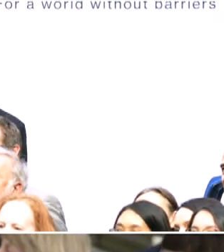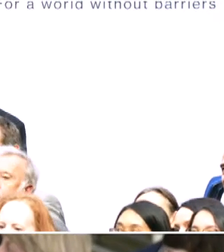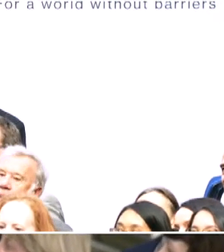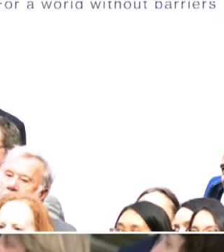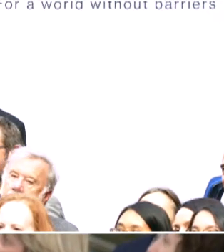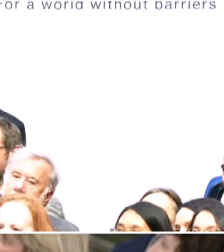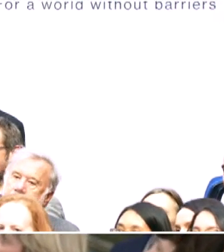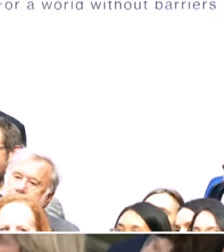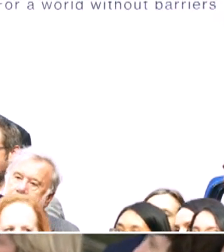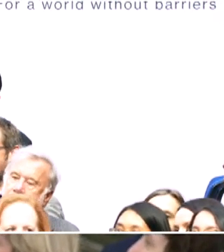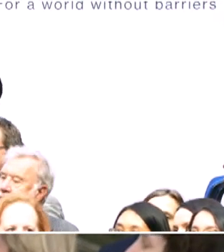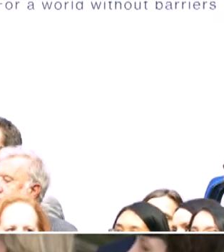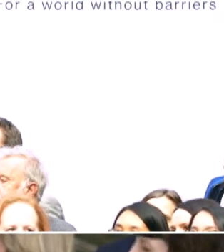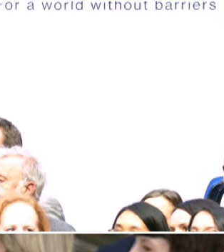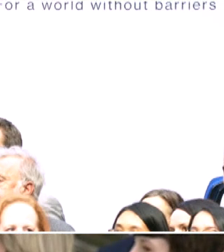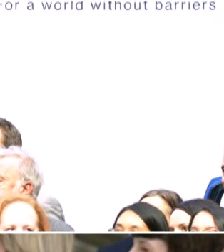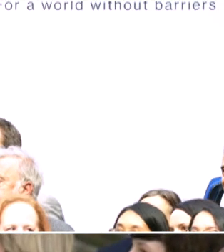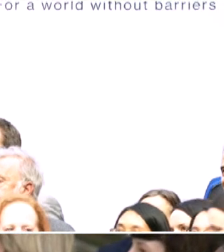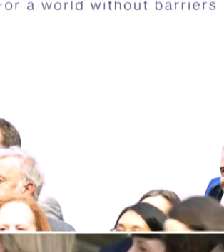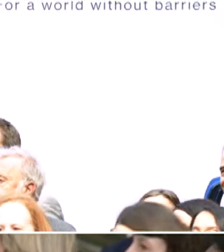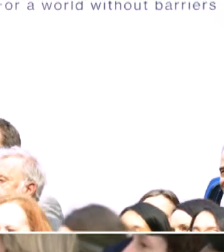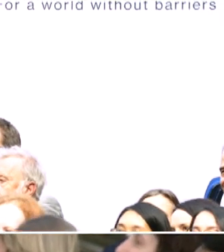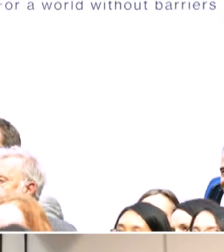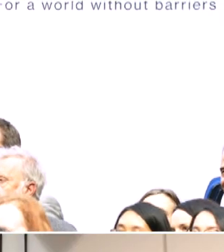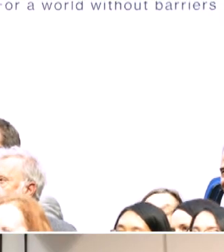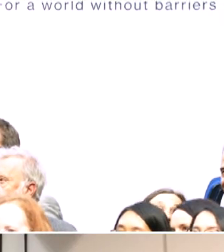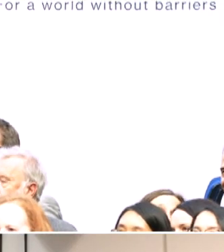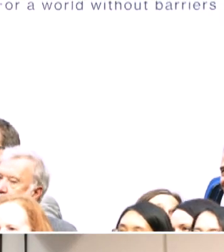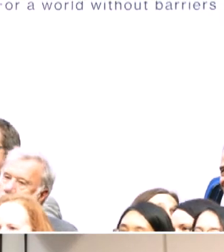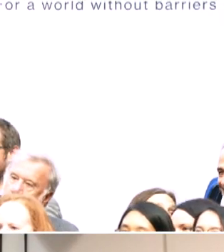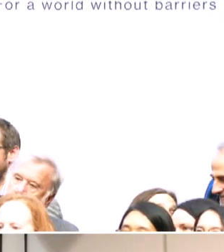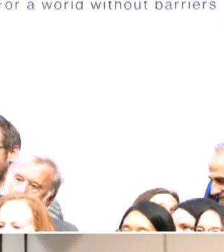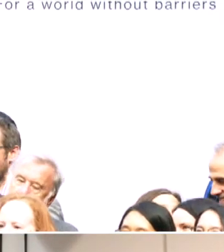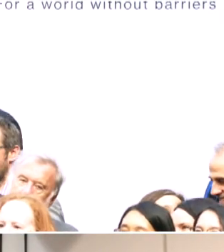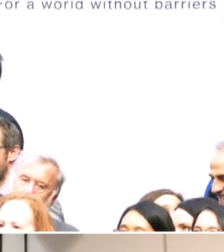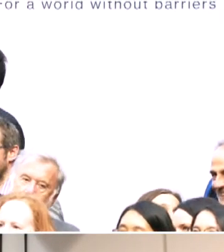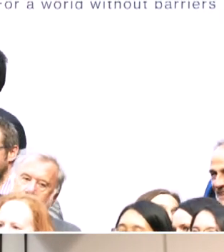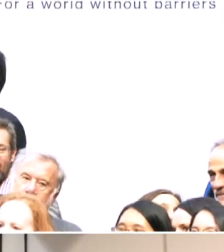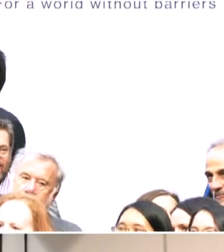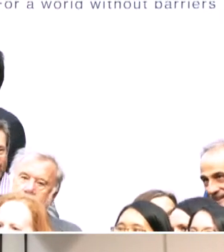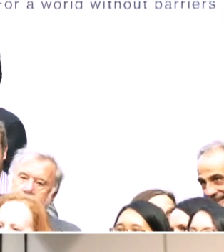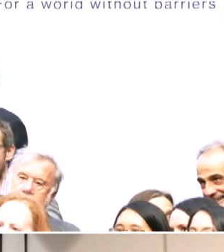bombs, zero limits, by reaching